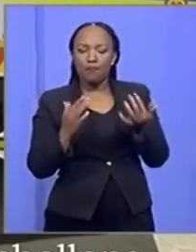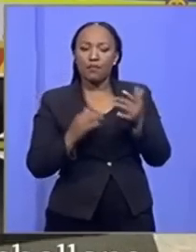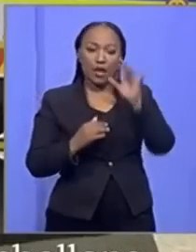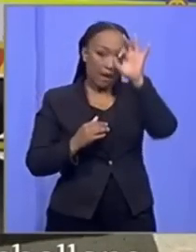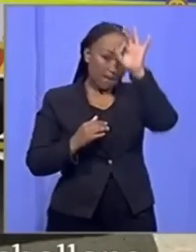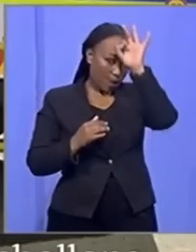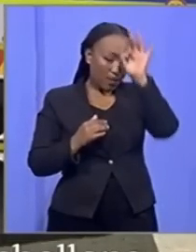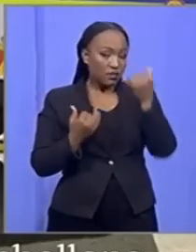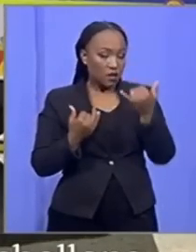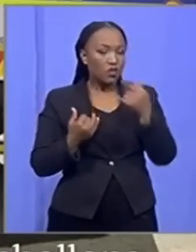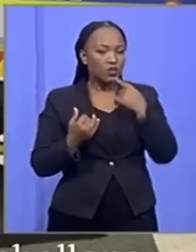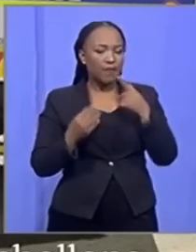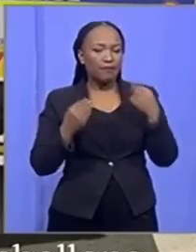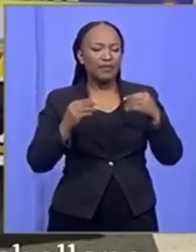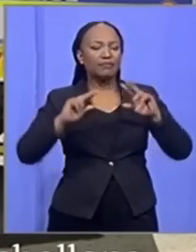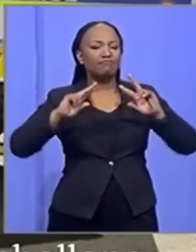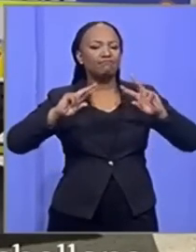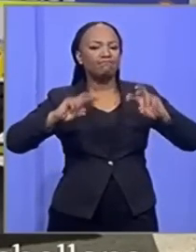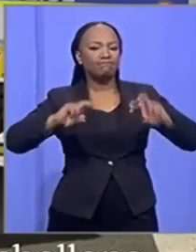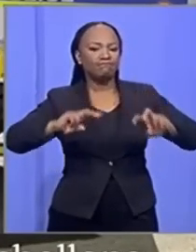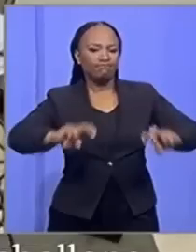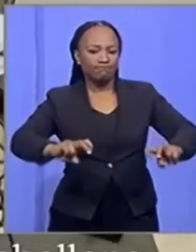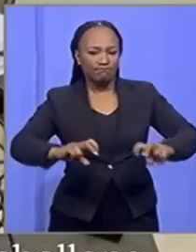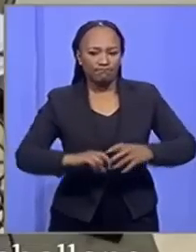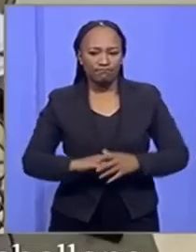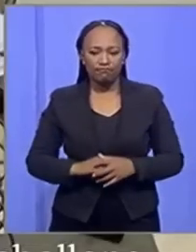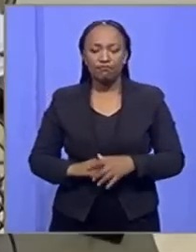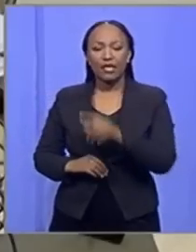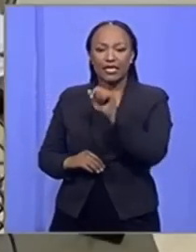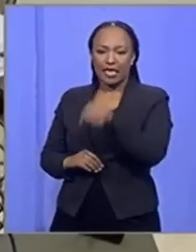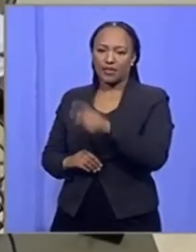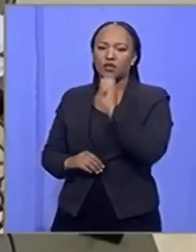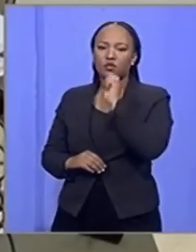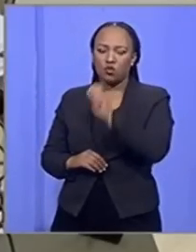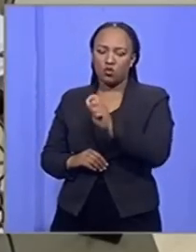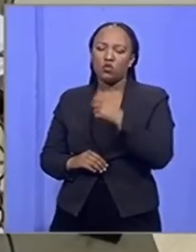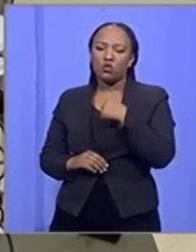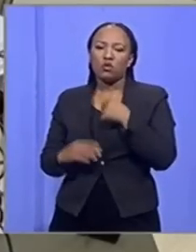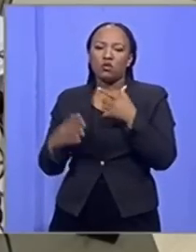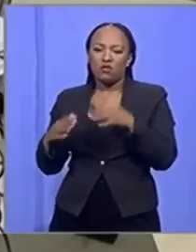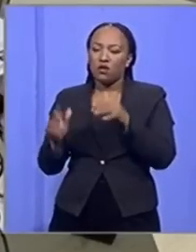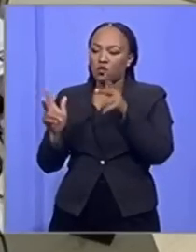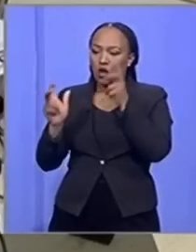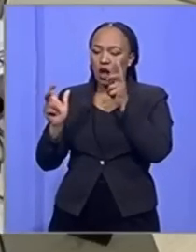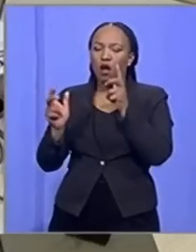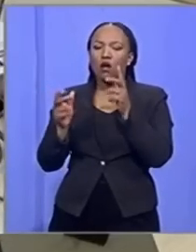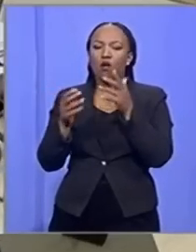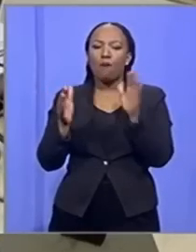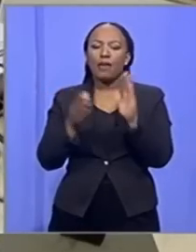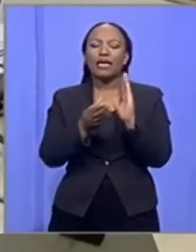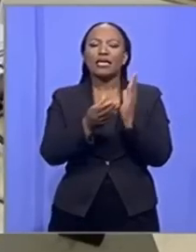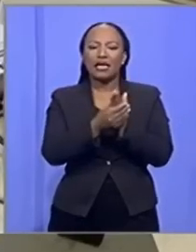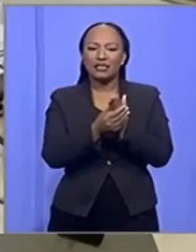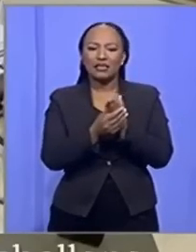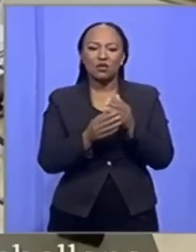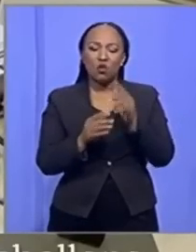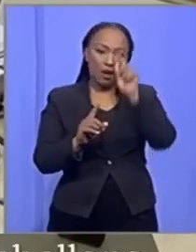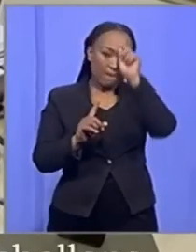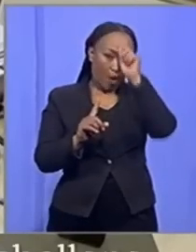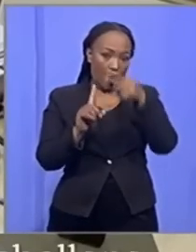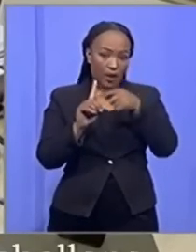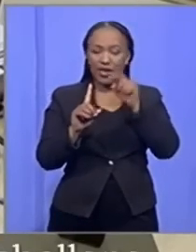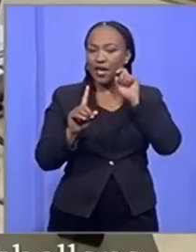ka dinyakišišo. Ke nnete re ka netefatša gore re amogetse dipego tša go tšhadišwa ga ngwana wa mengwaga e